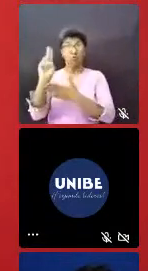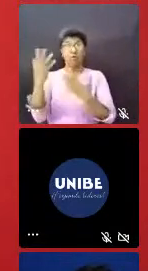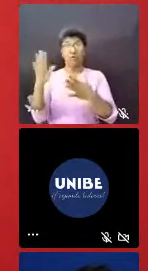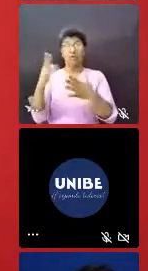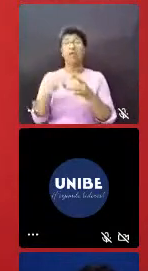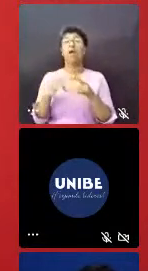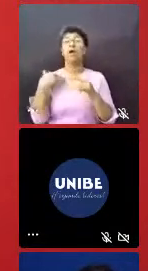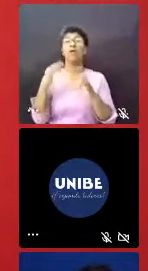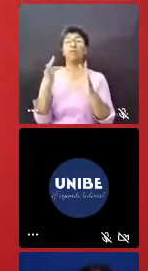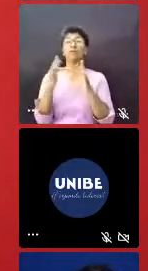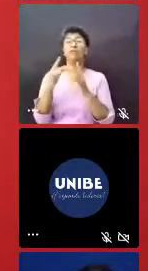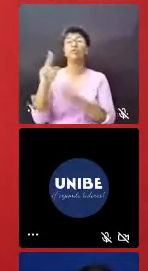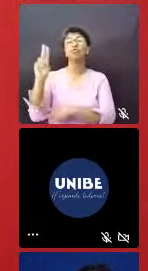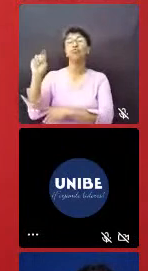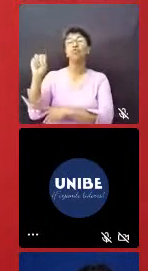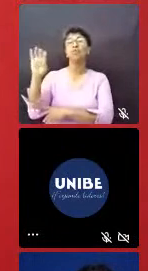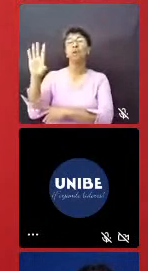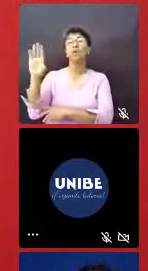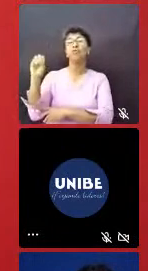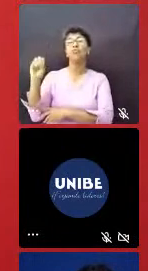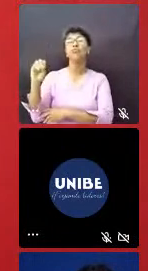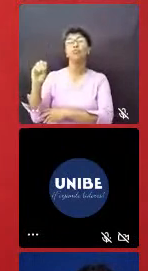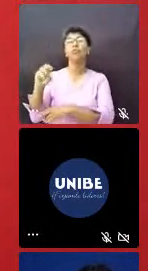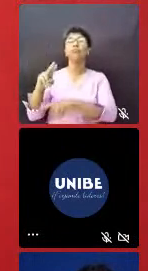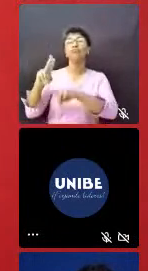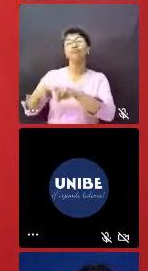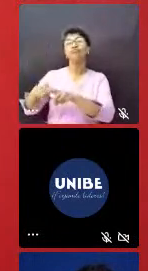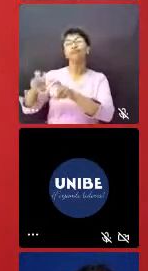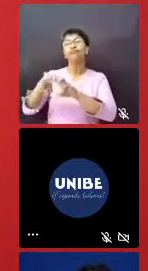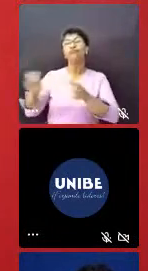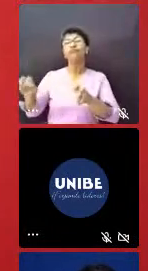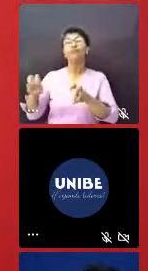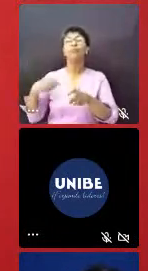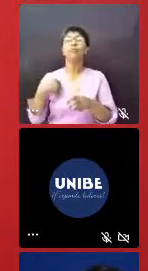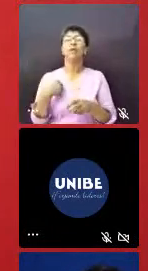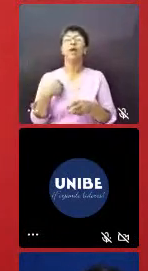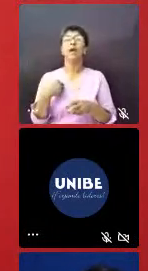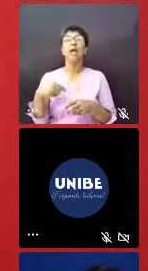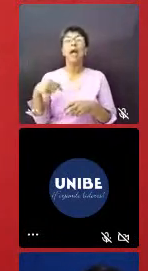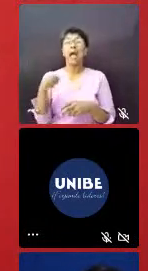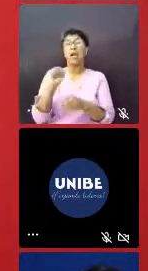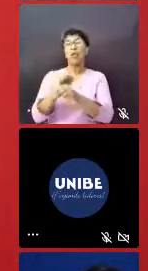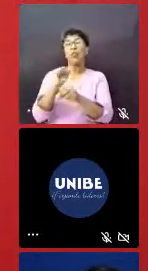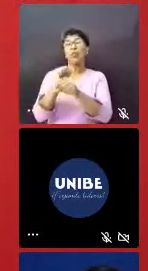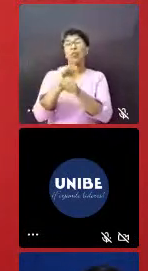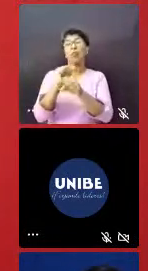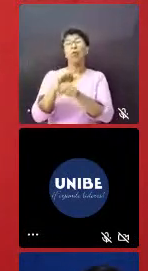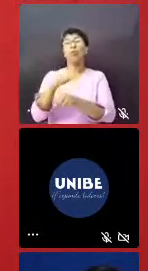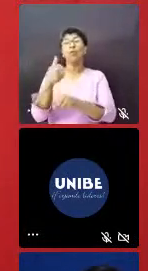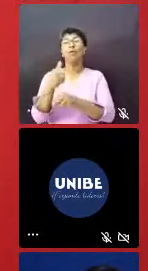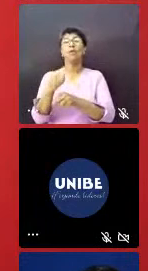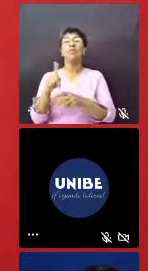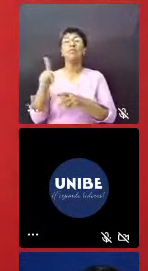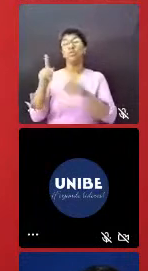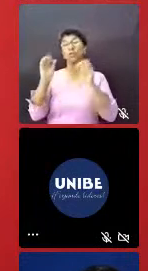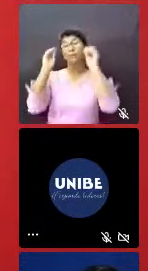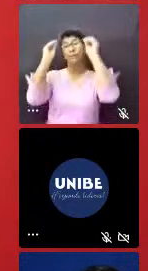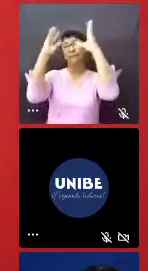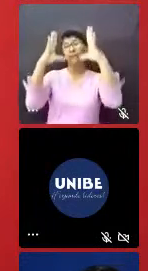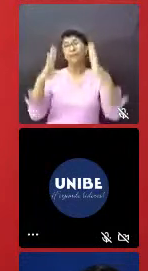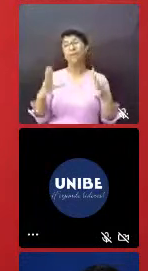Korczak UNESCO Chair. Janusz Korczak worked with Maria Grzegorzewska. He was a pedagogue and